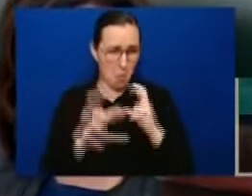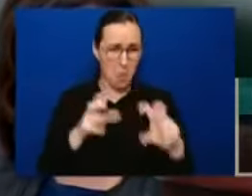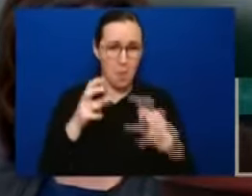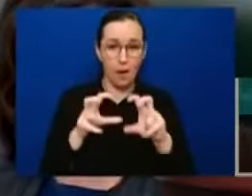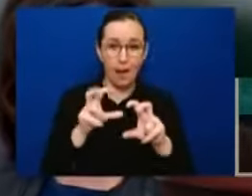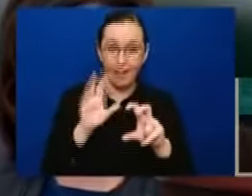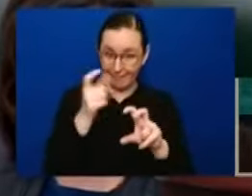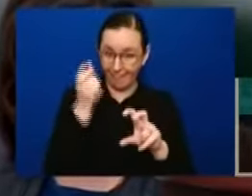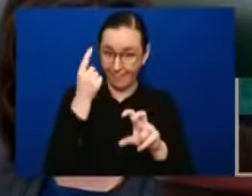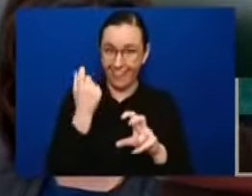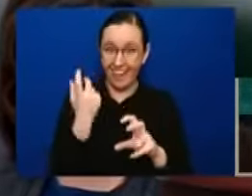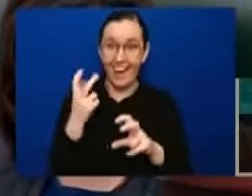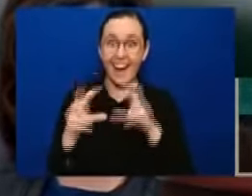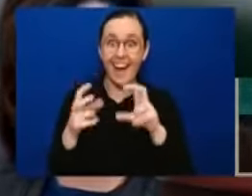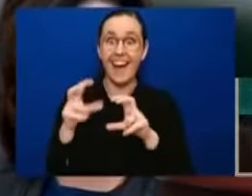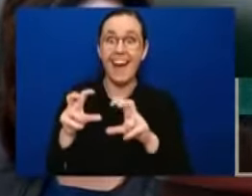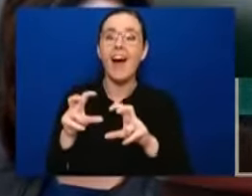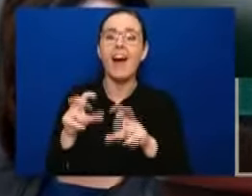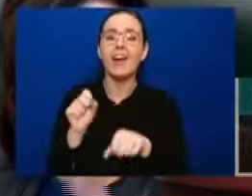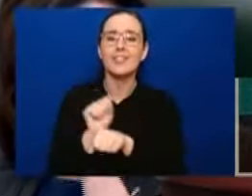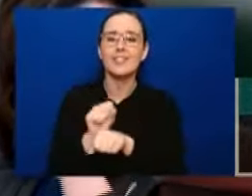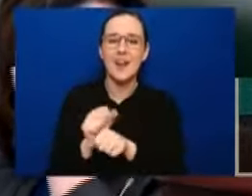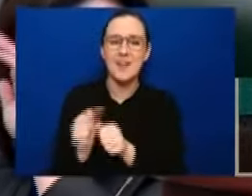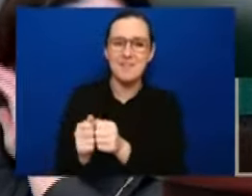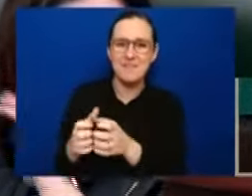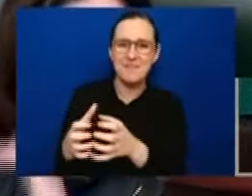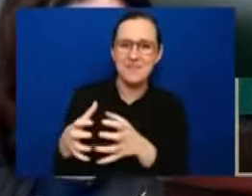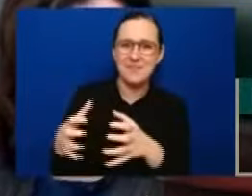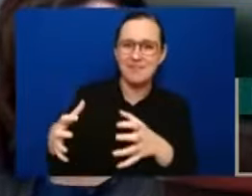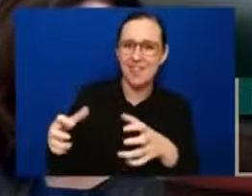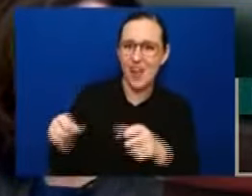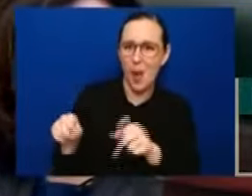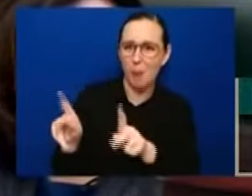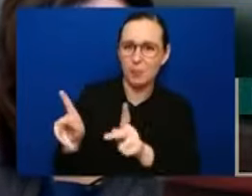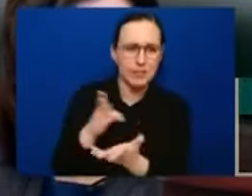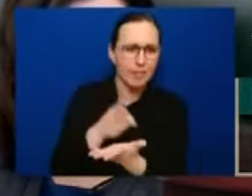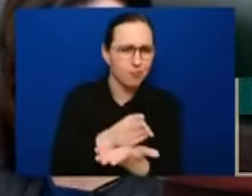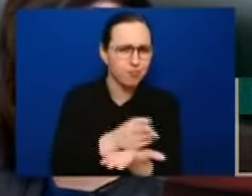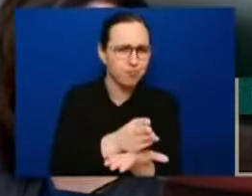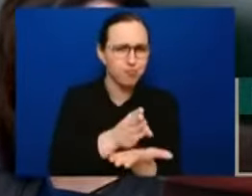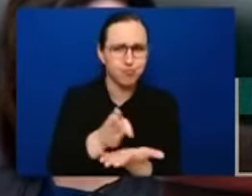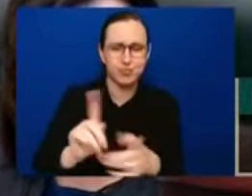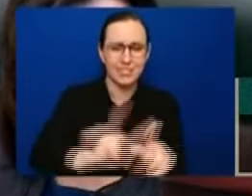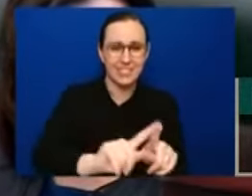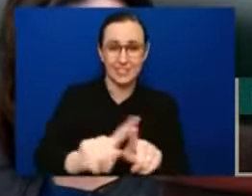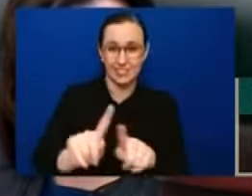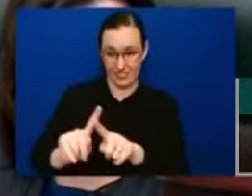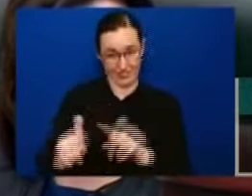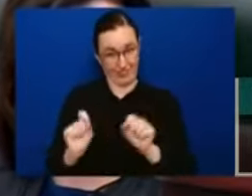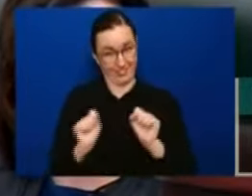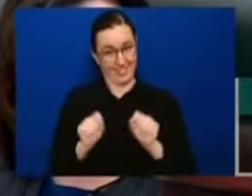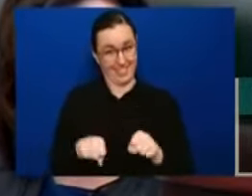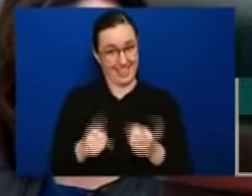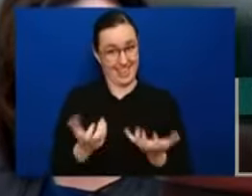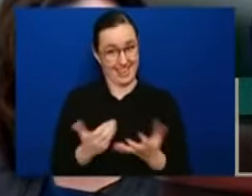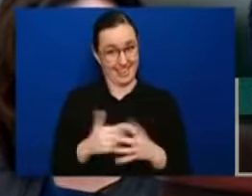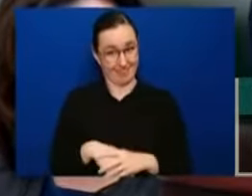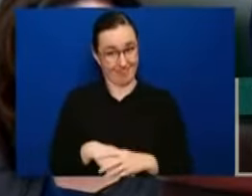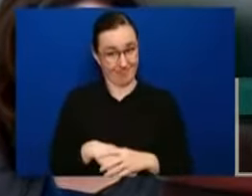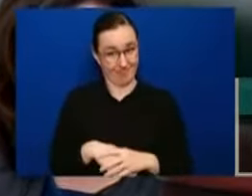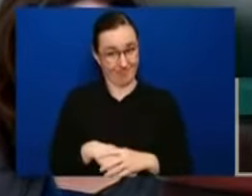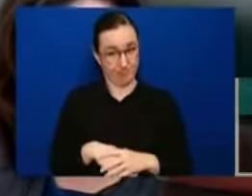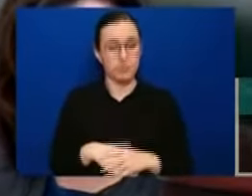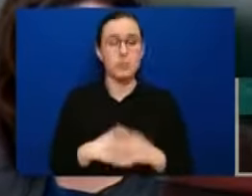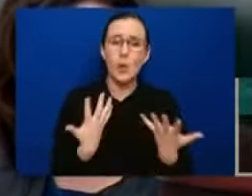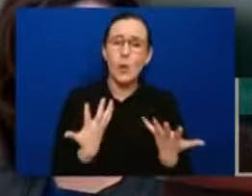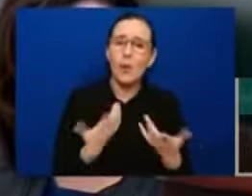and professions. This matters for every Albertan who is unemployed or underemployed, and this matters to the next